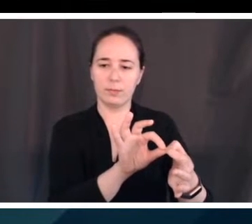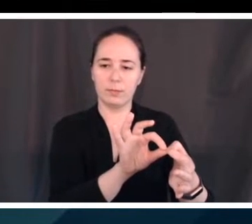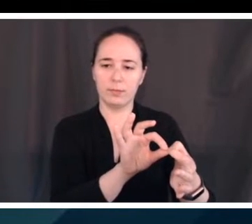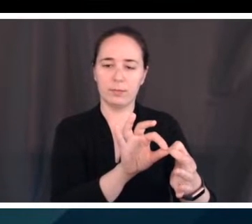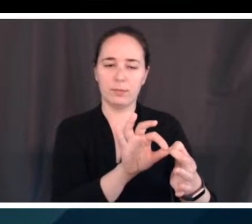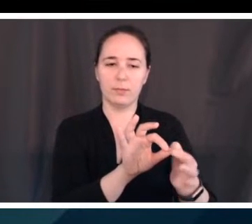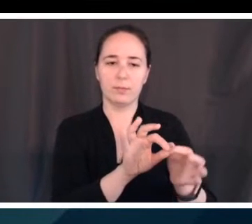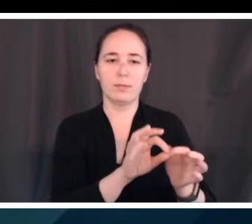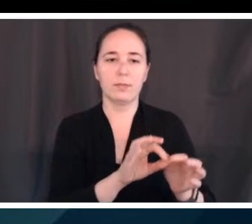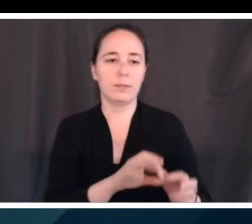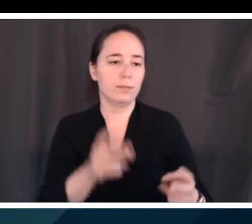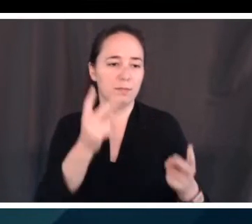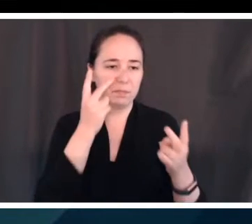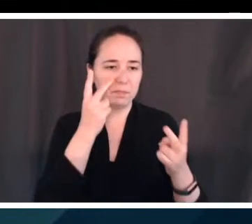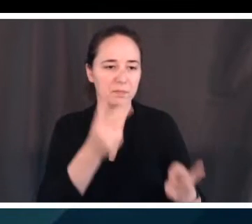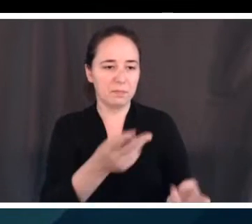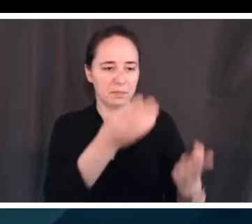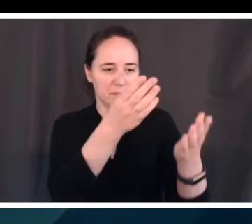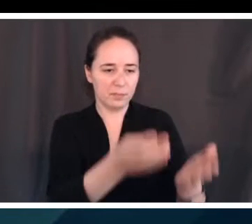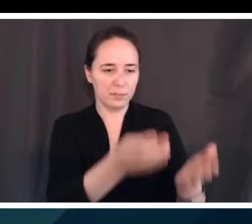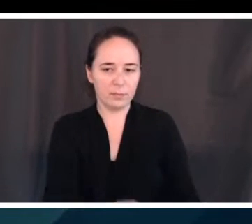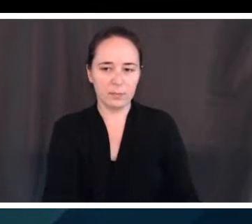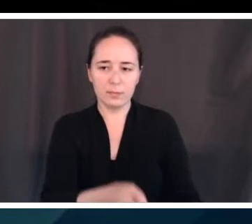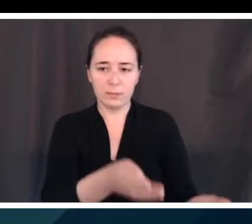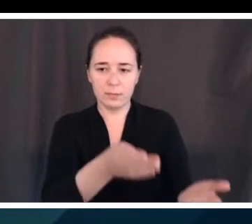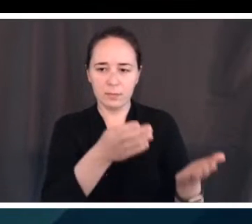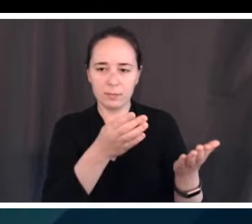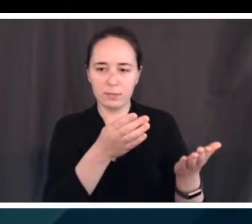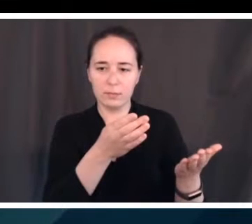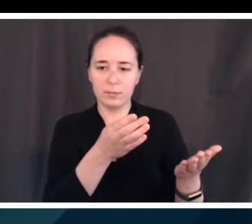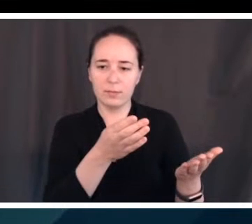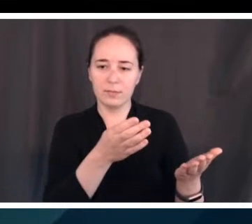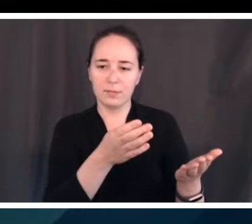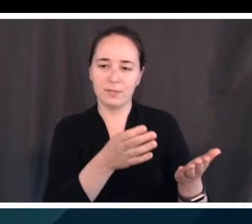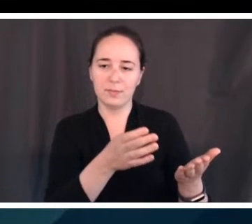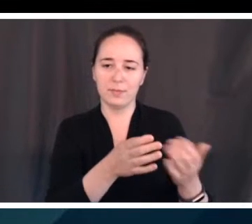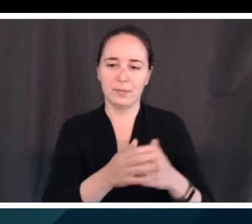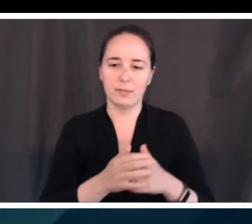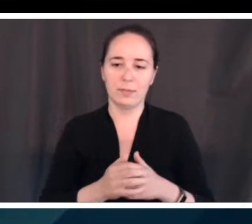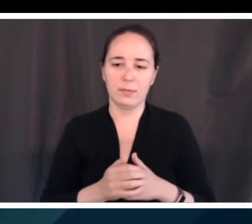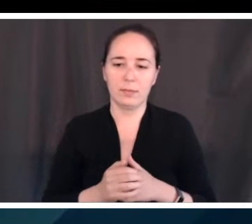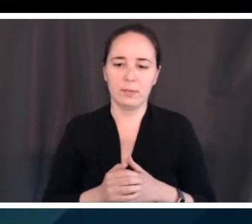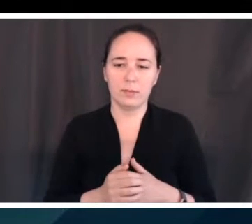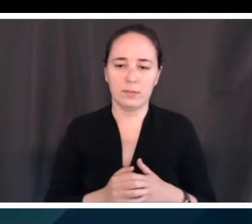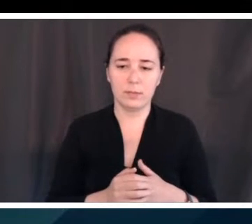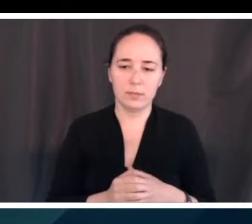I see you, baby.